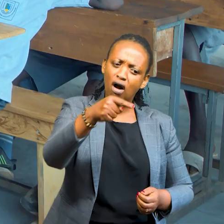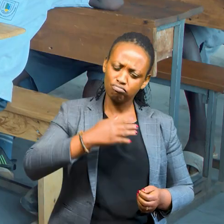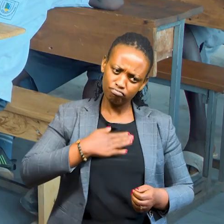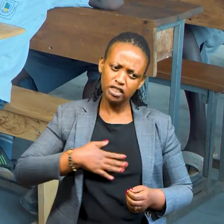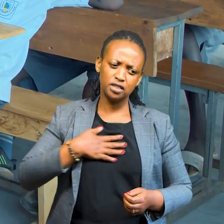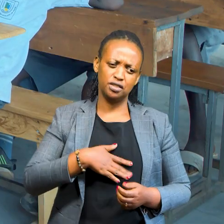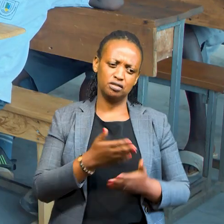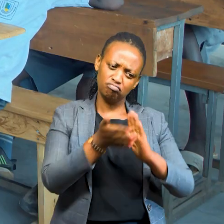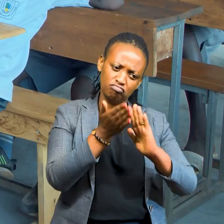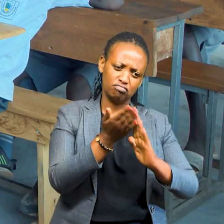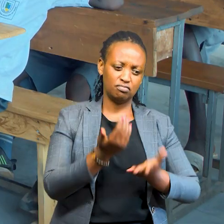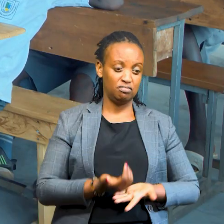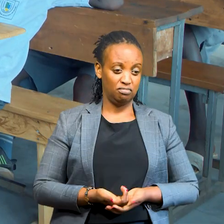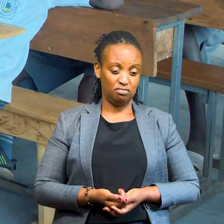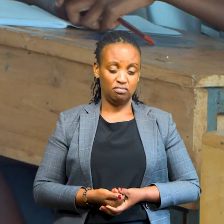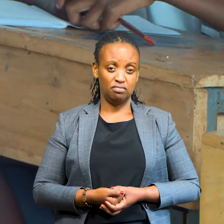I want mark, please.